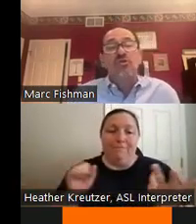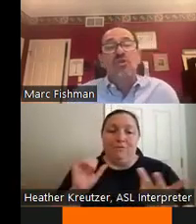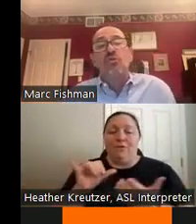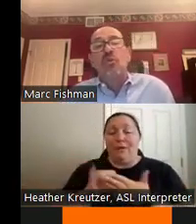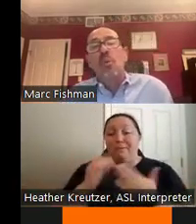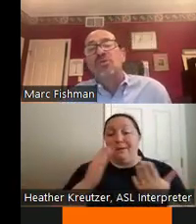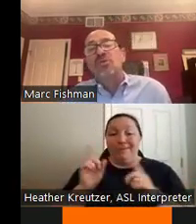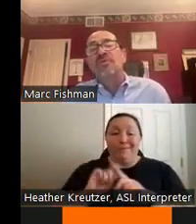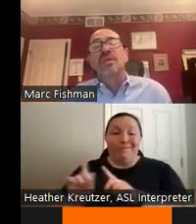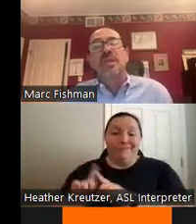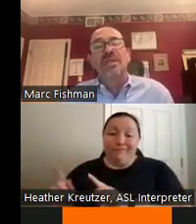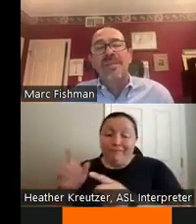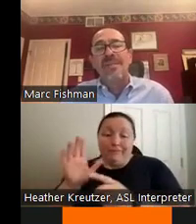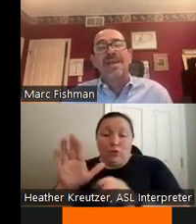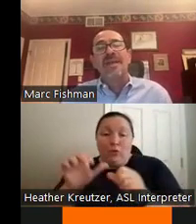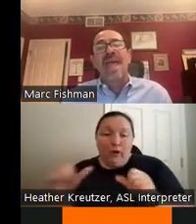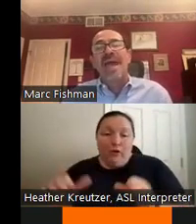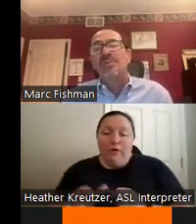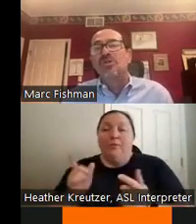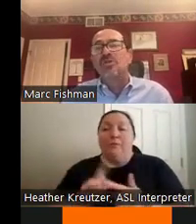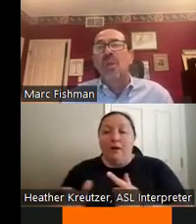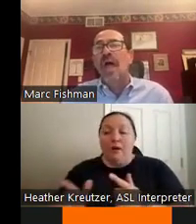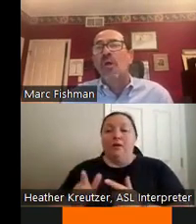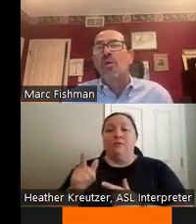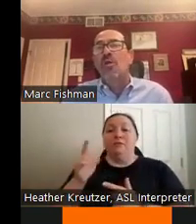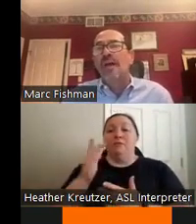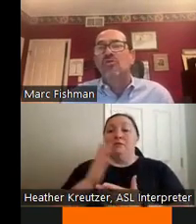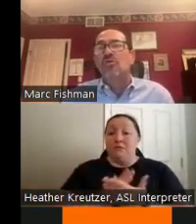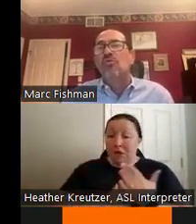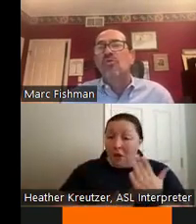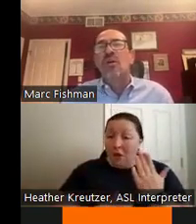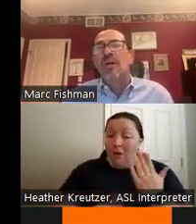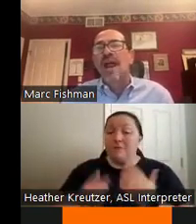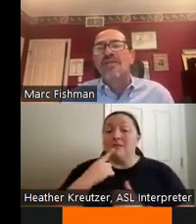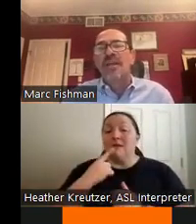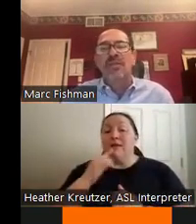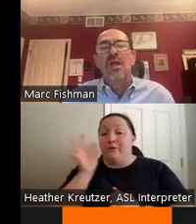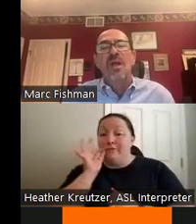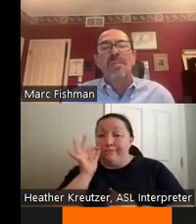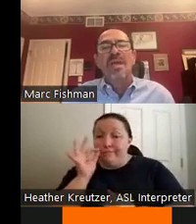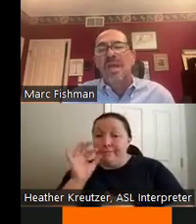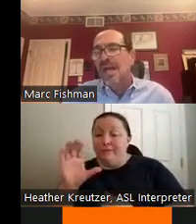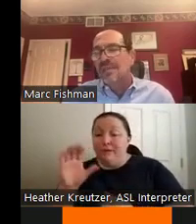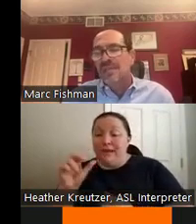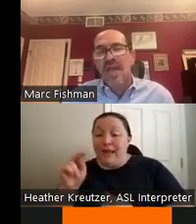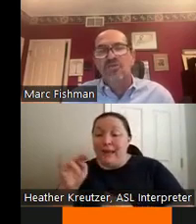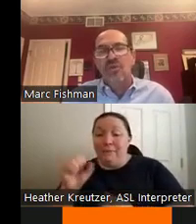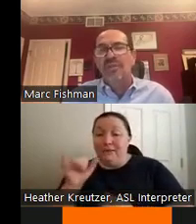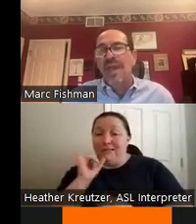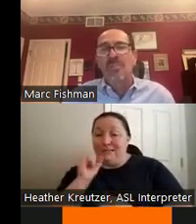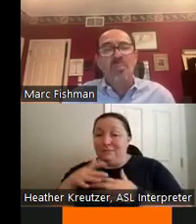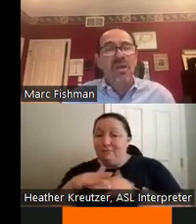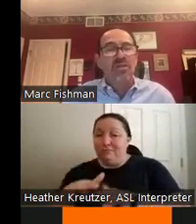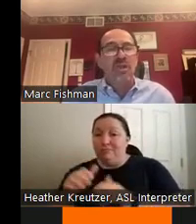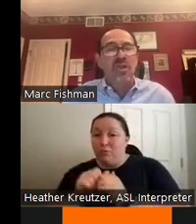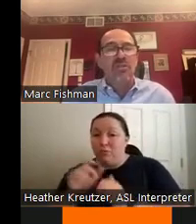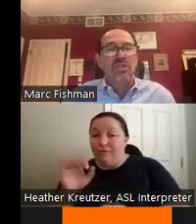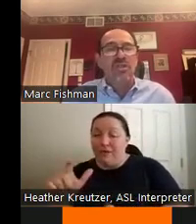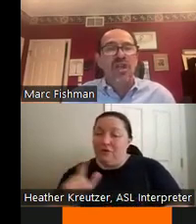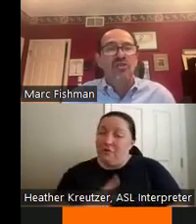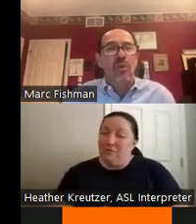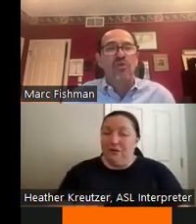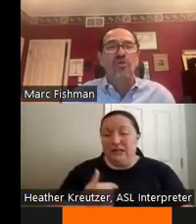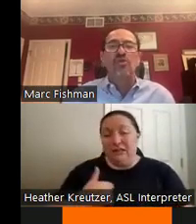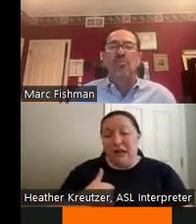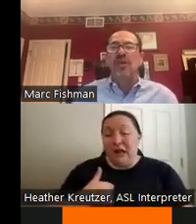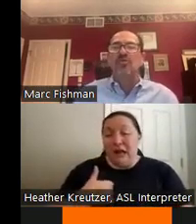places. There's also reports of it contaminating the cannabis supply, although that's rarer, and I think the media has exaggerated that a bit, but it certainly does